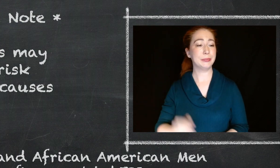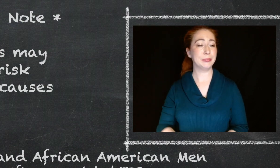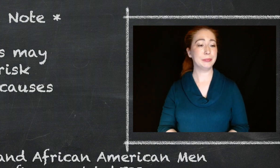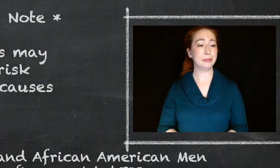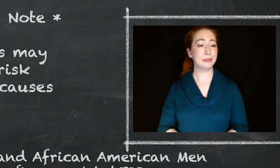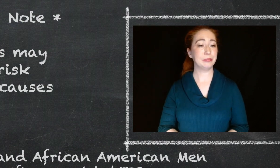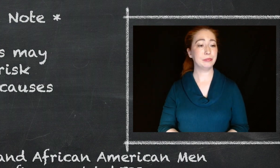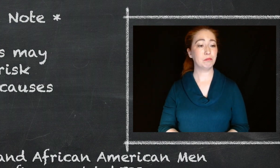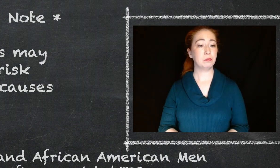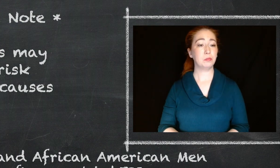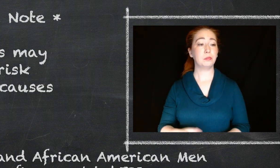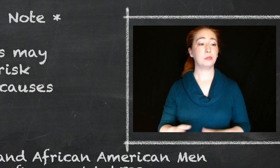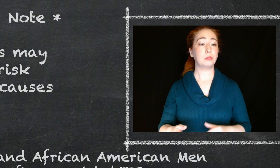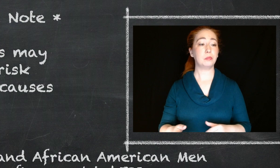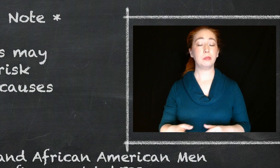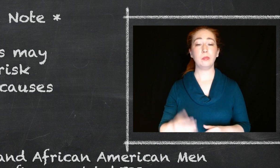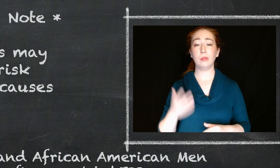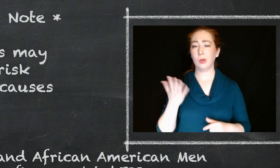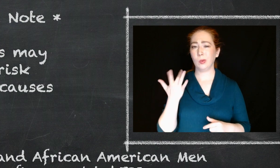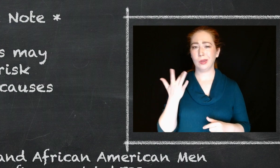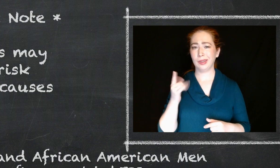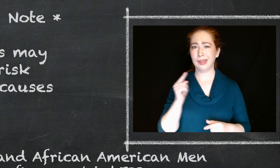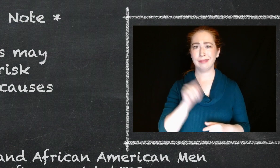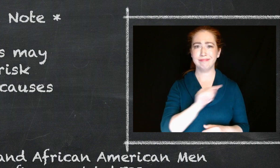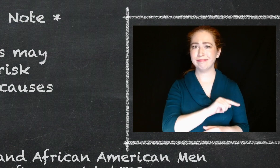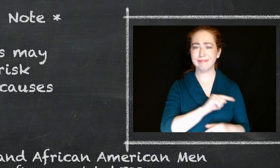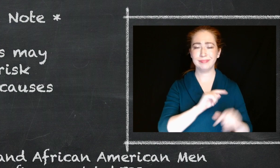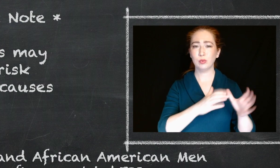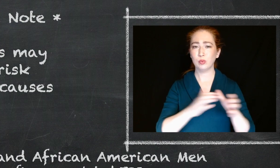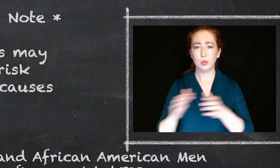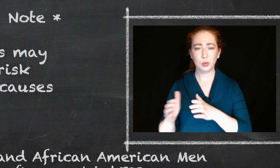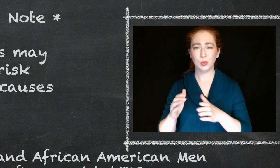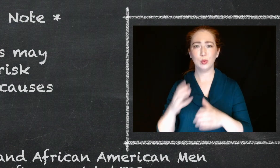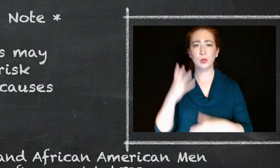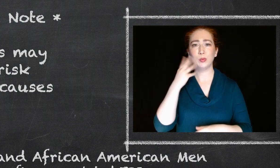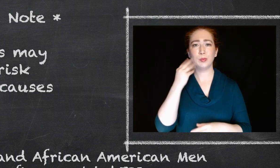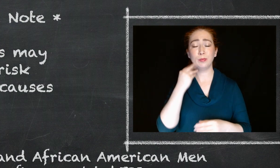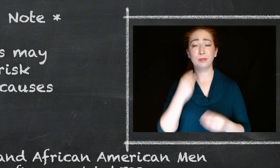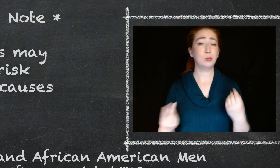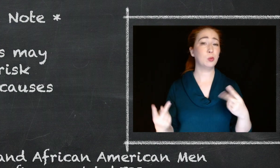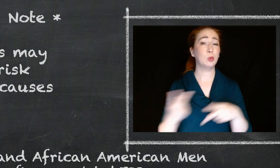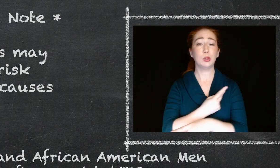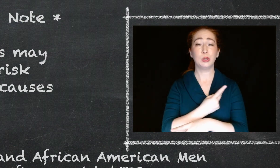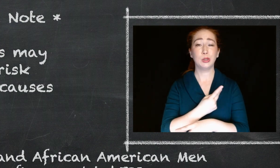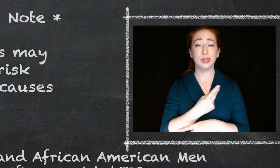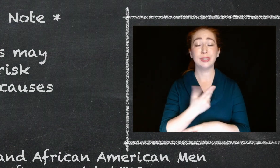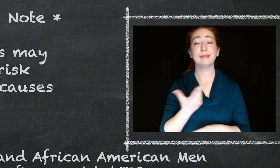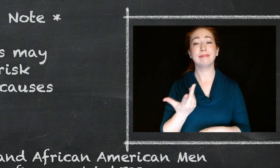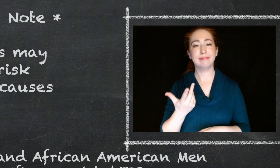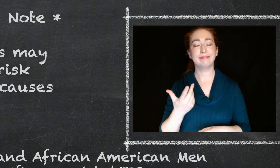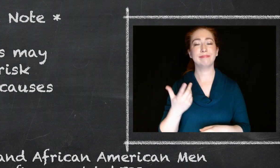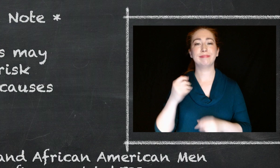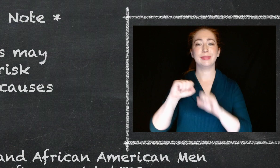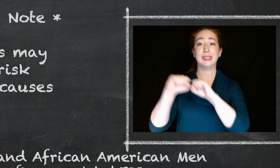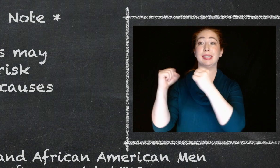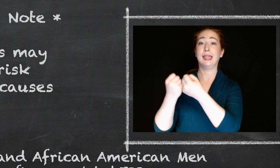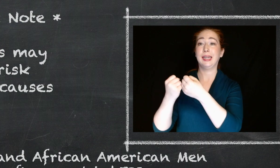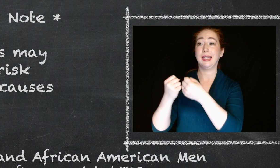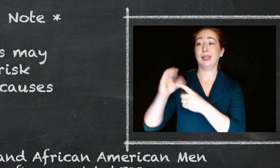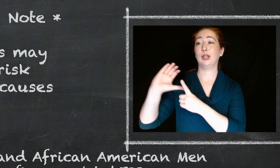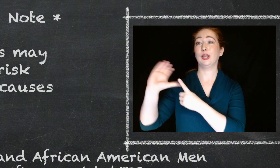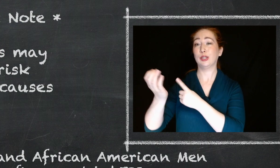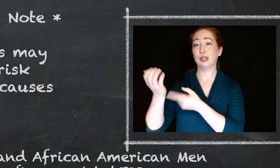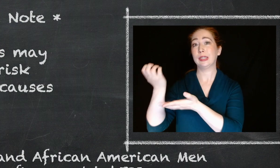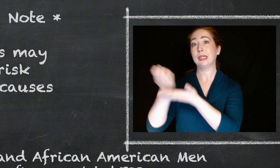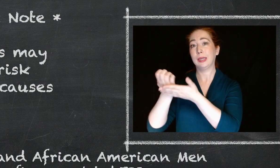firearm-related TBIs than all other races. Also, because of their higher rates of incarceration, they are more likely